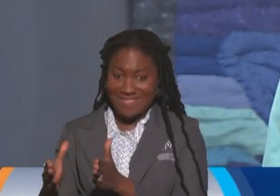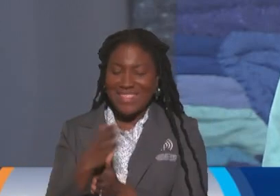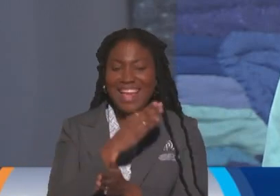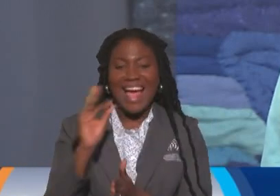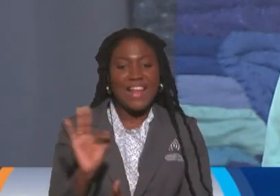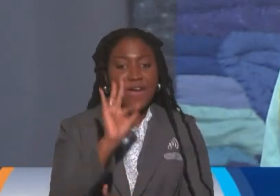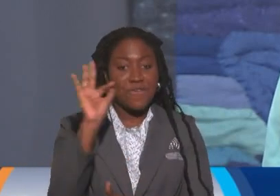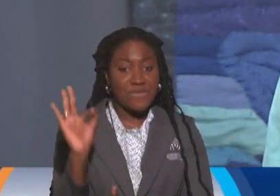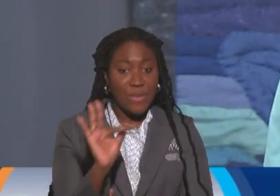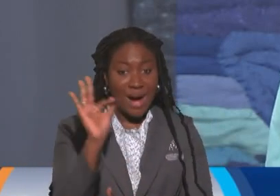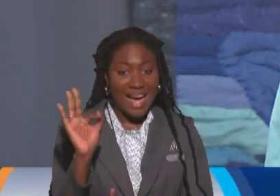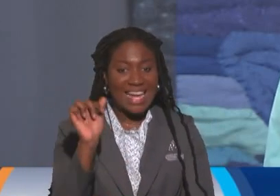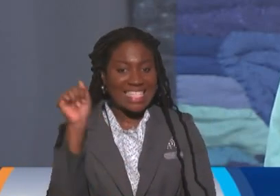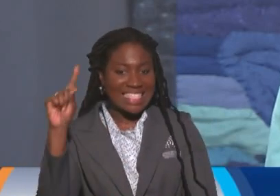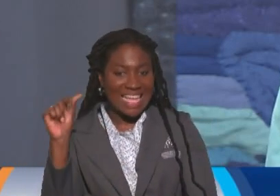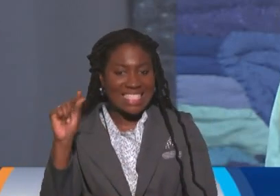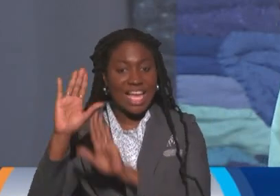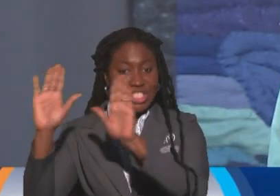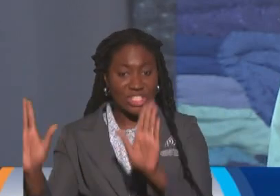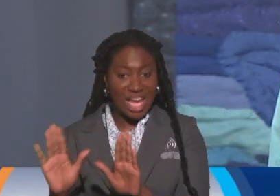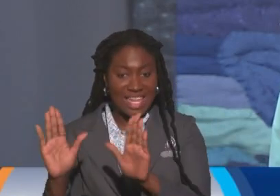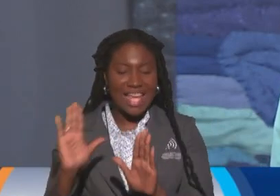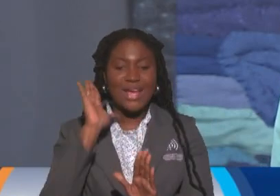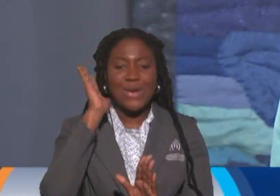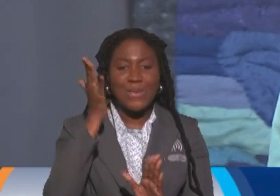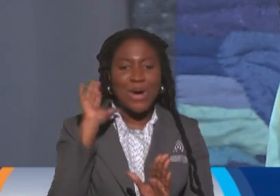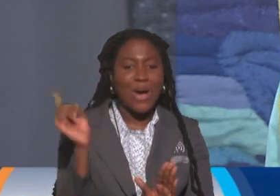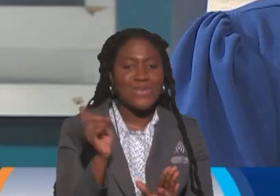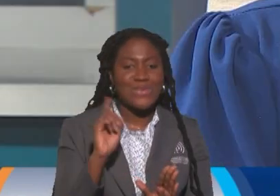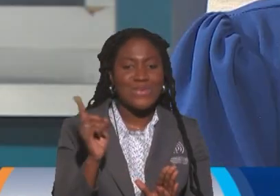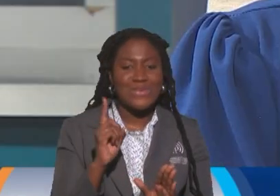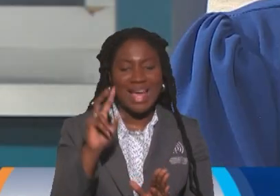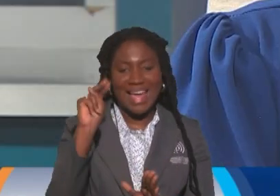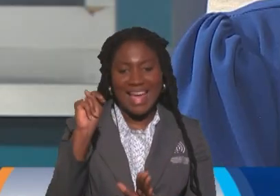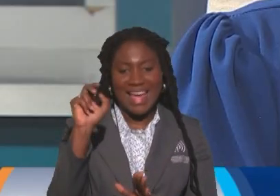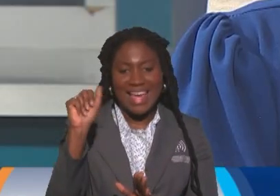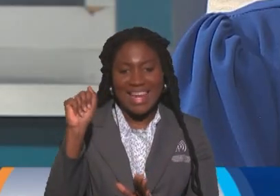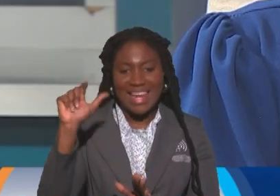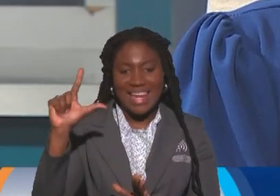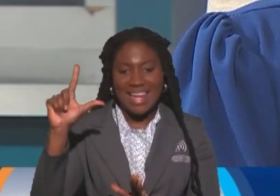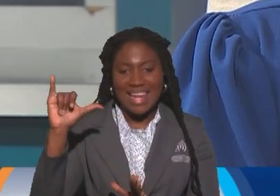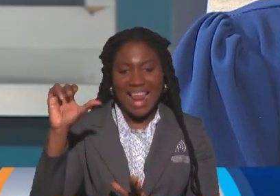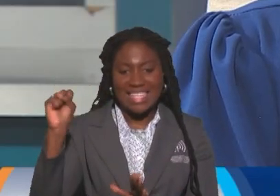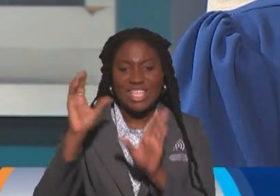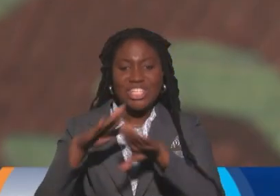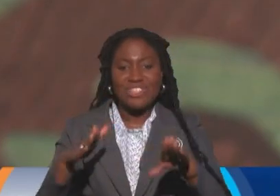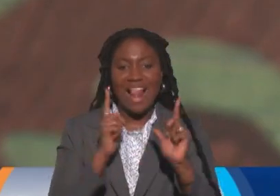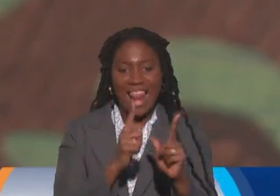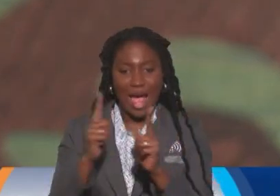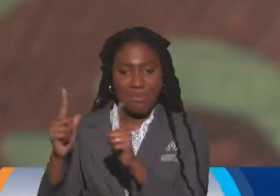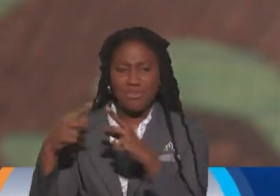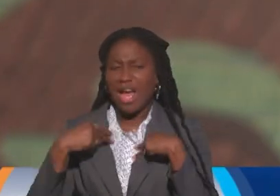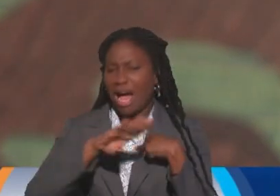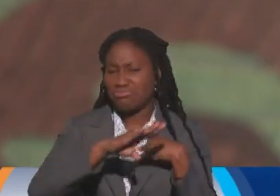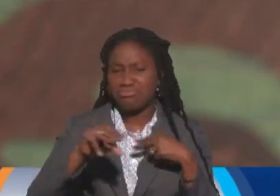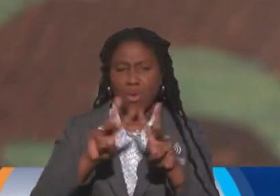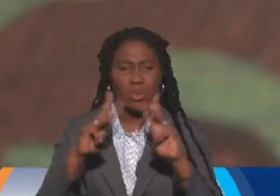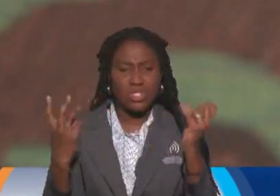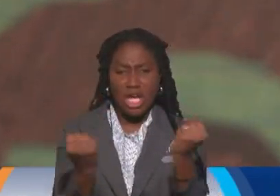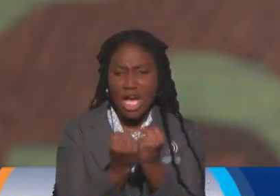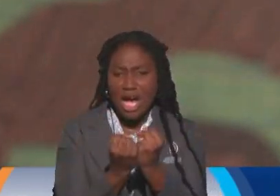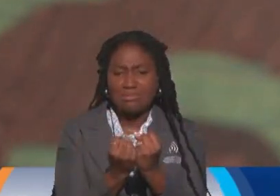Friday, Saturday, and Sunday, we are going to be at the Nallis Children's Library, where we have several workshops. We